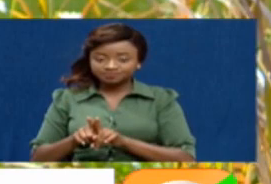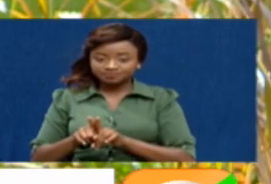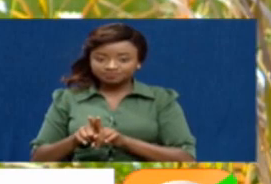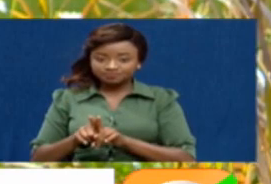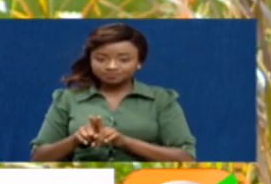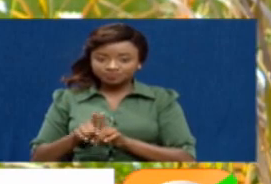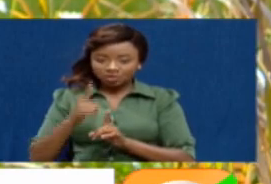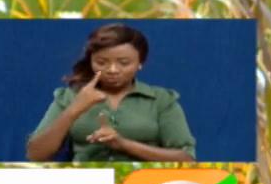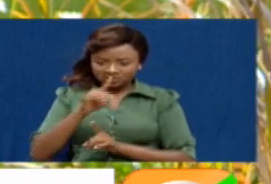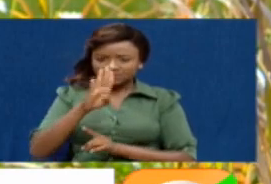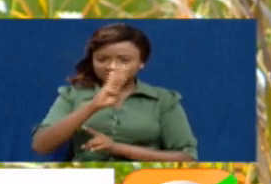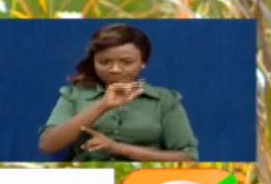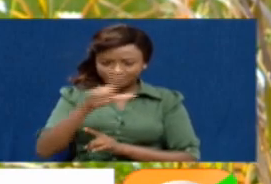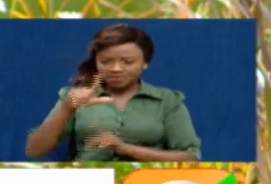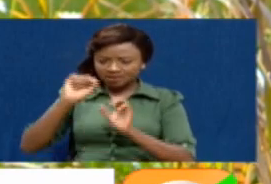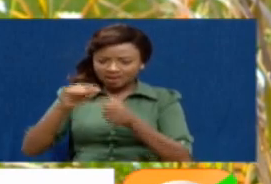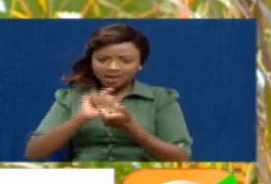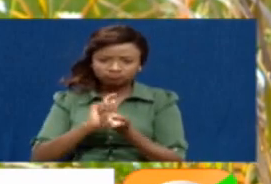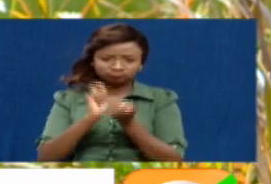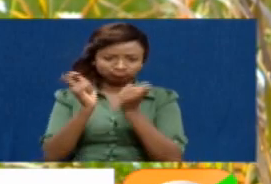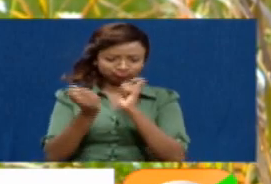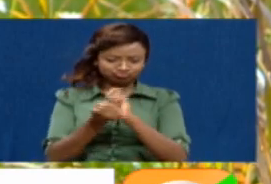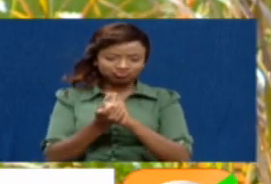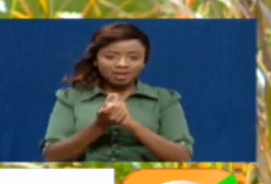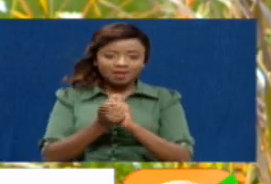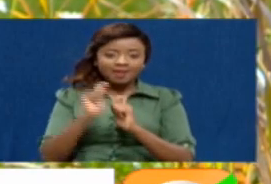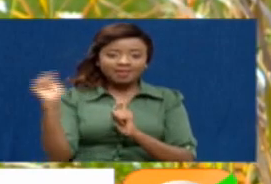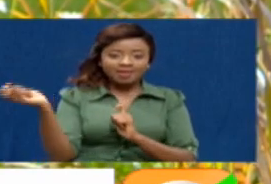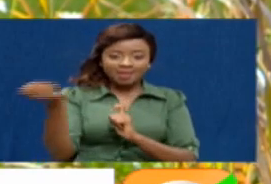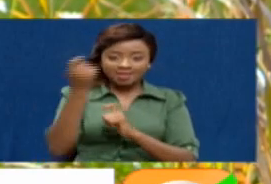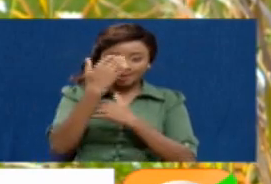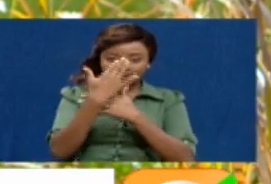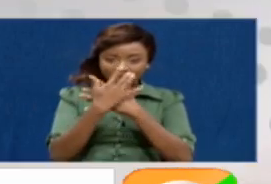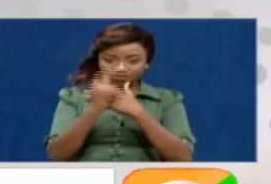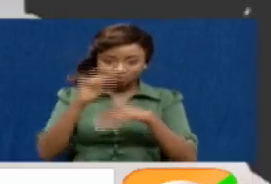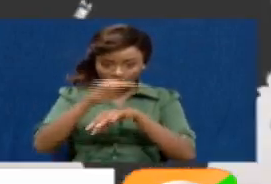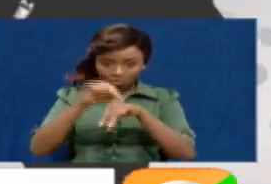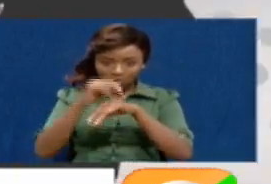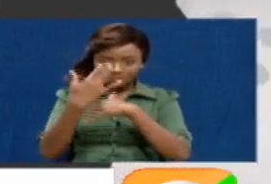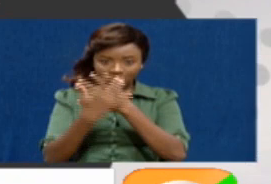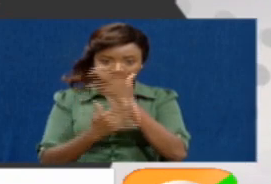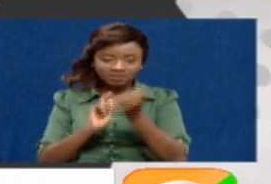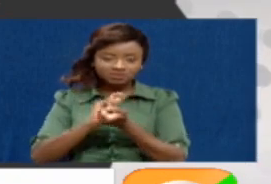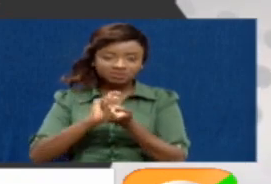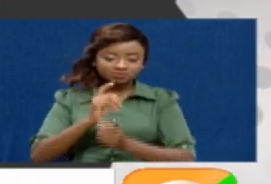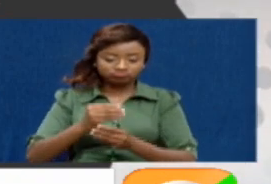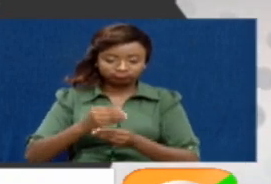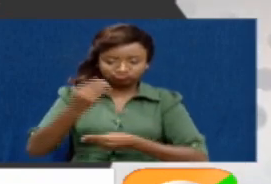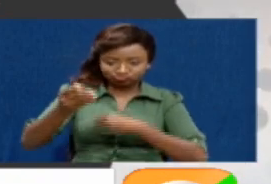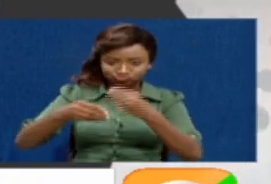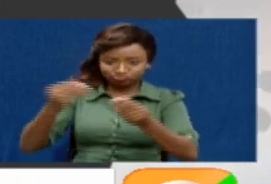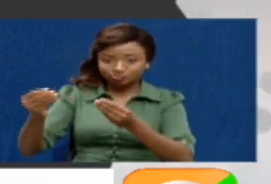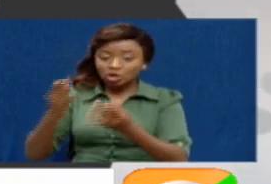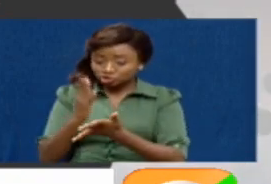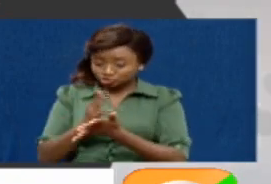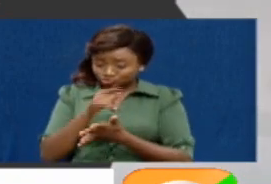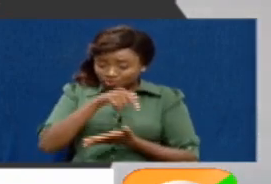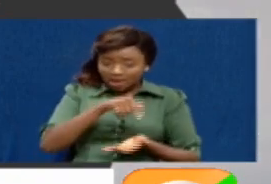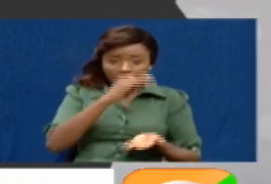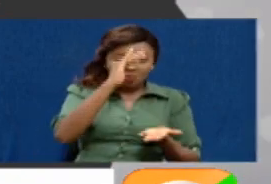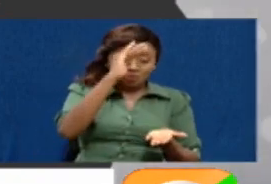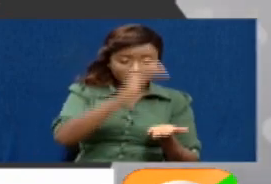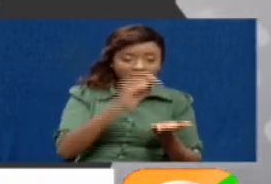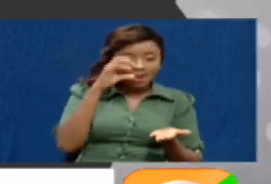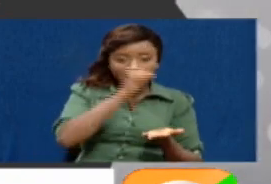the reform of the blood space. It's Kenya National Blood Transfusion and Tissues Bill. The country's blood shortage and crippled